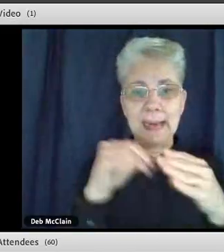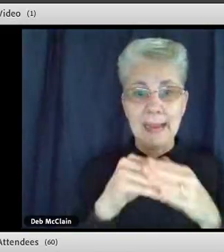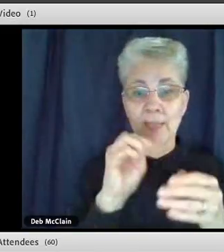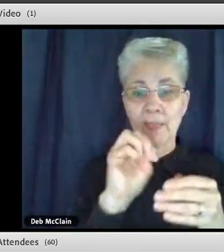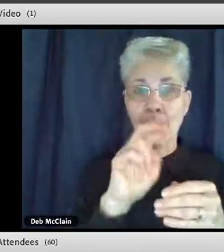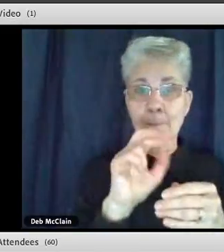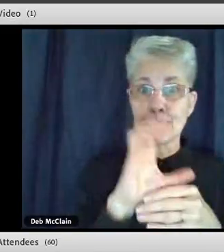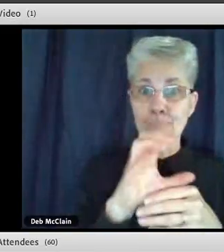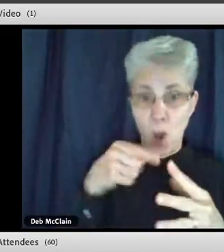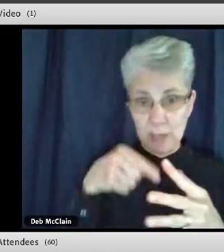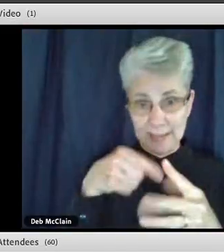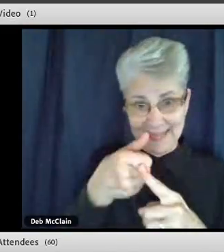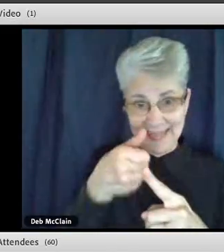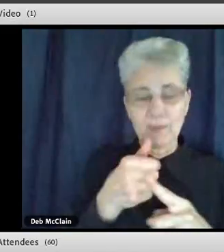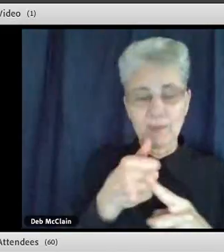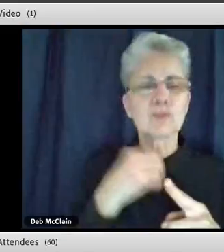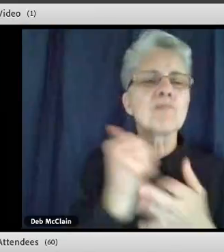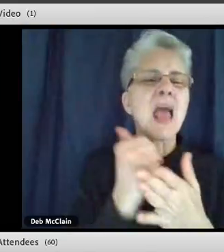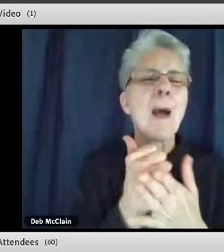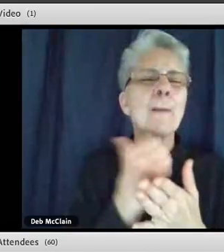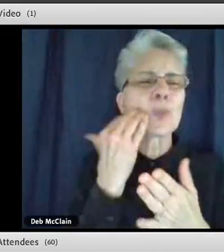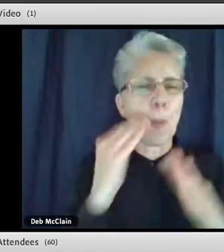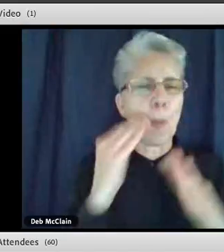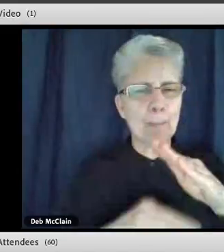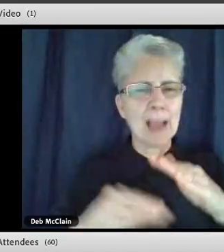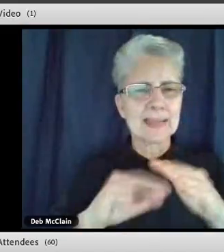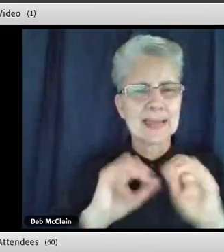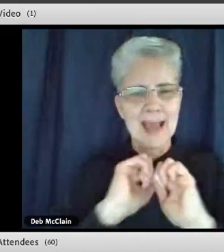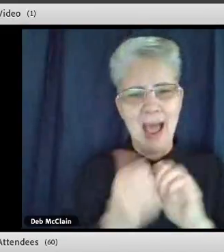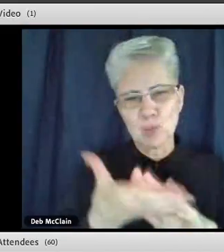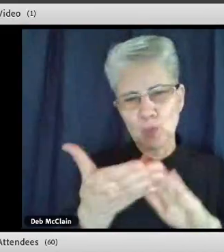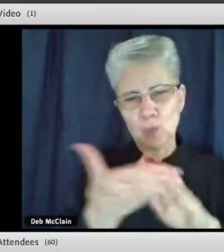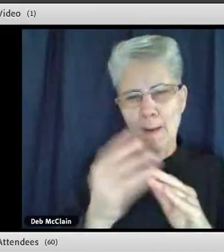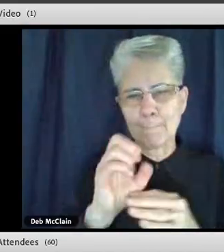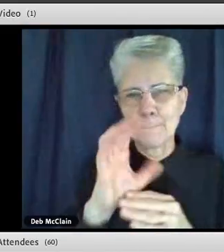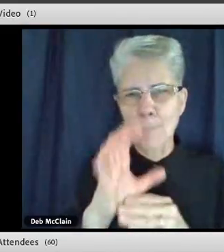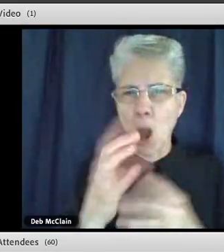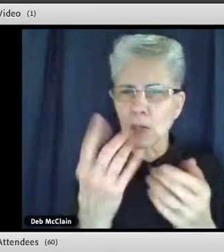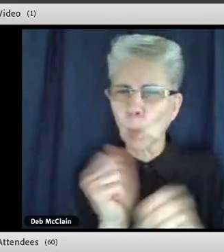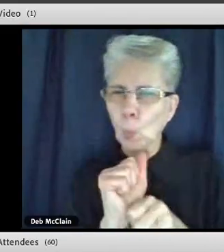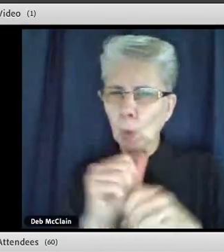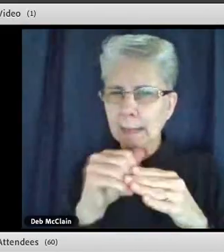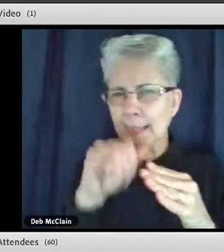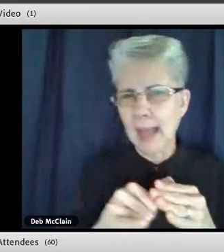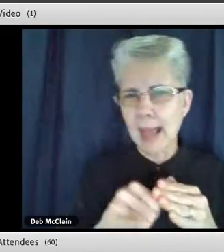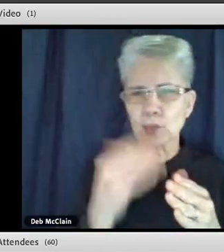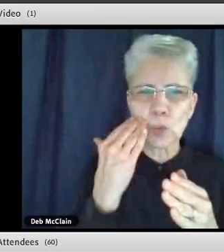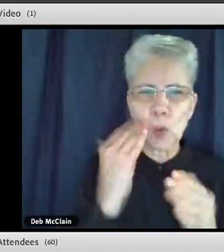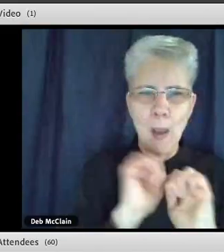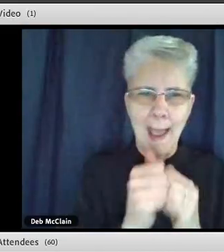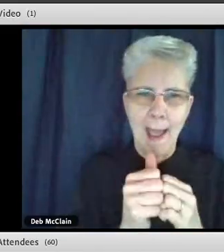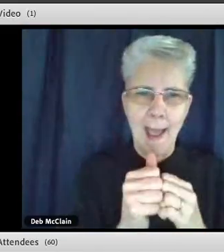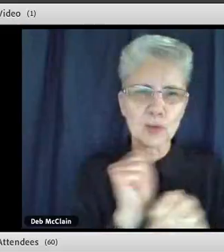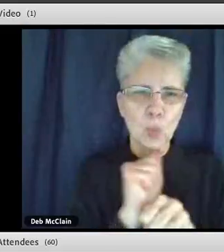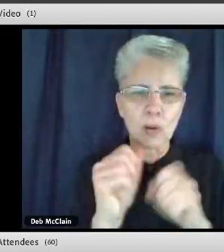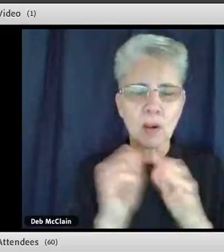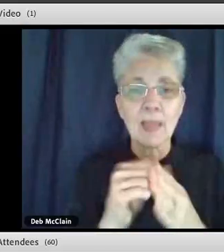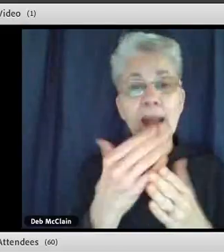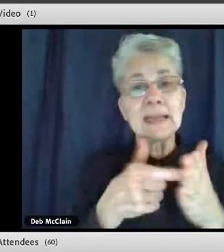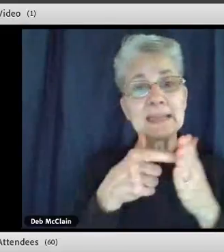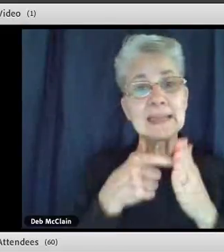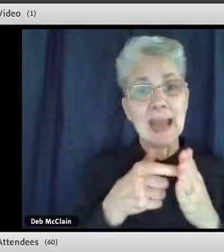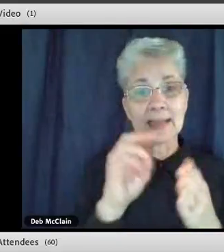kind of helpful to know the basics of MARC so you know what you're looking at. So, but yeah, it takes just our metadata and puts